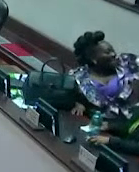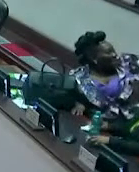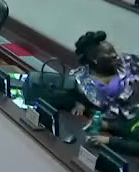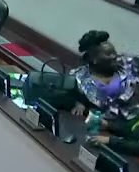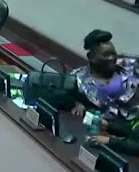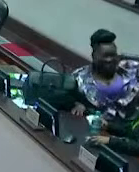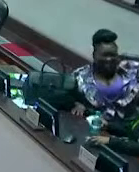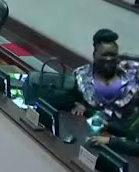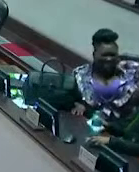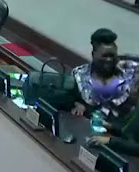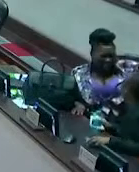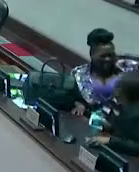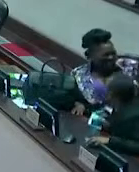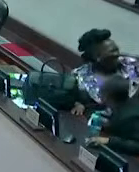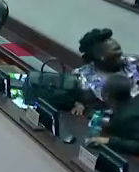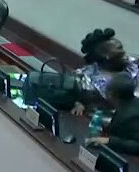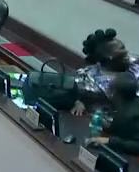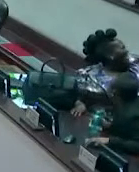okay